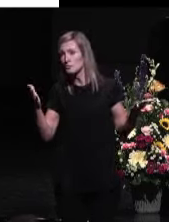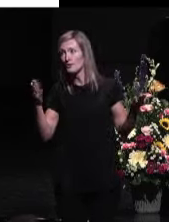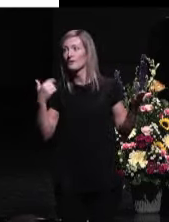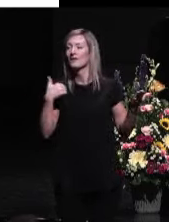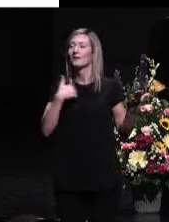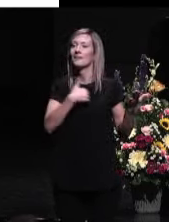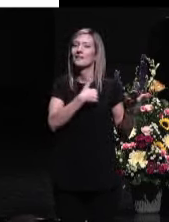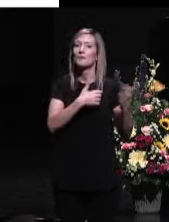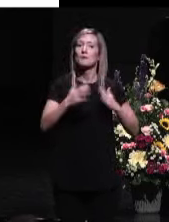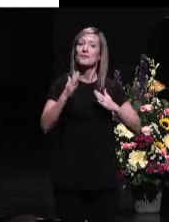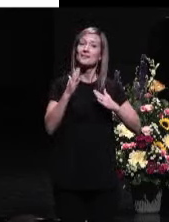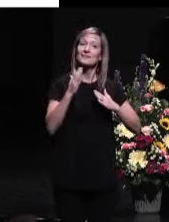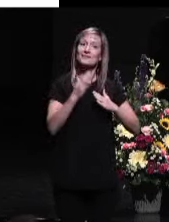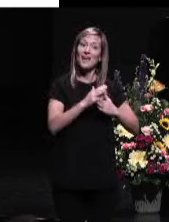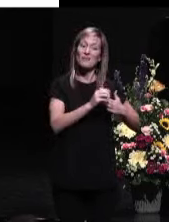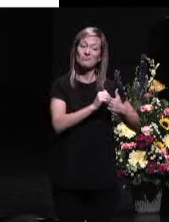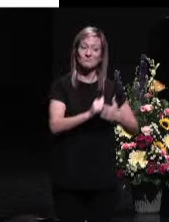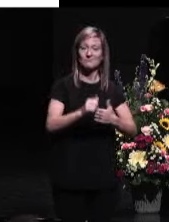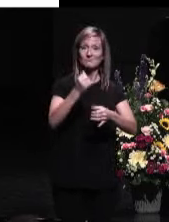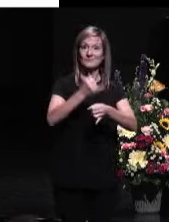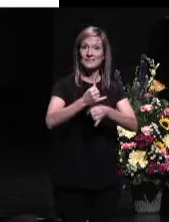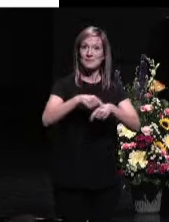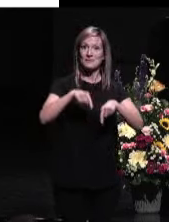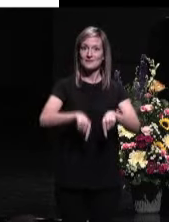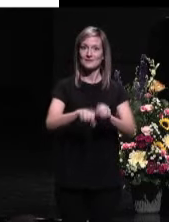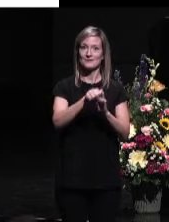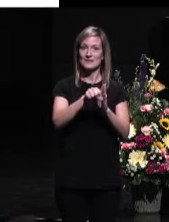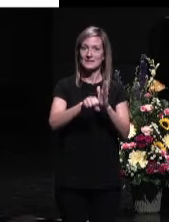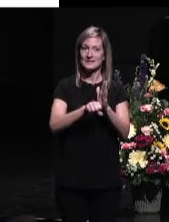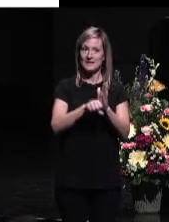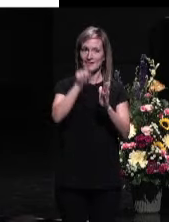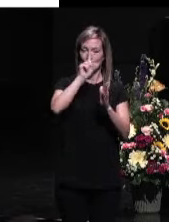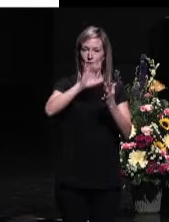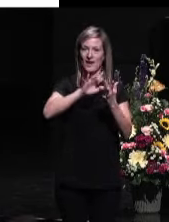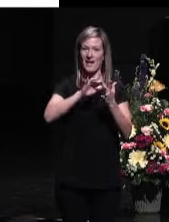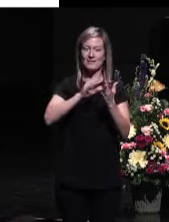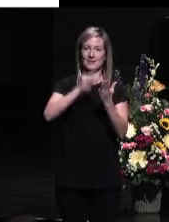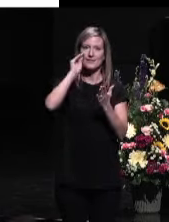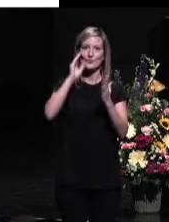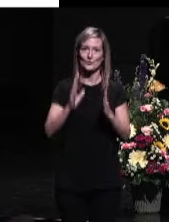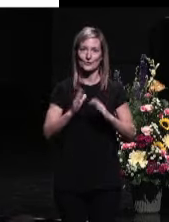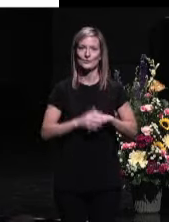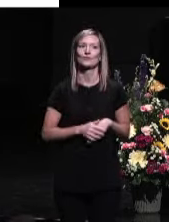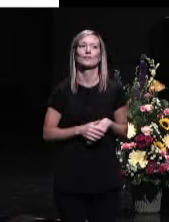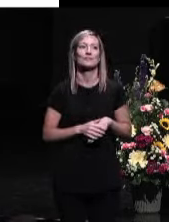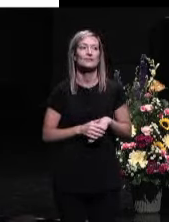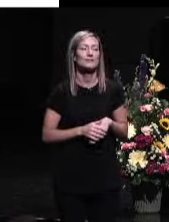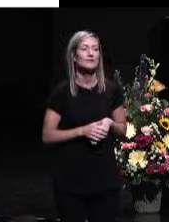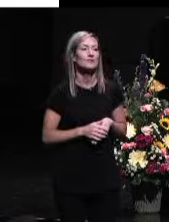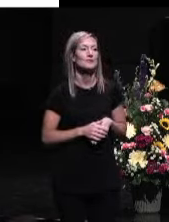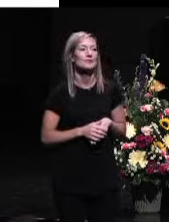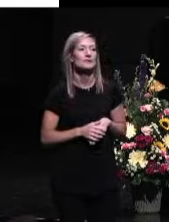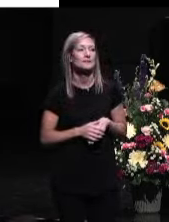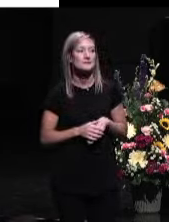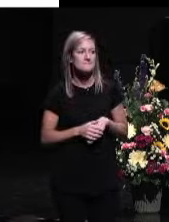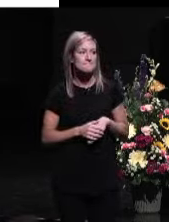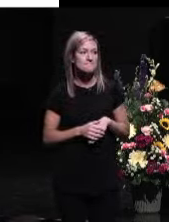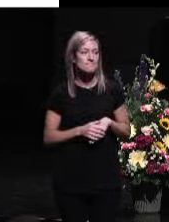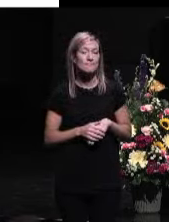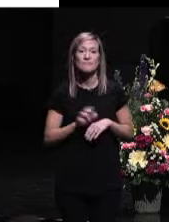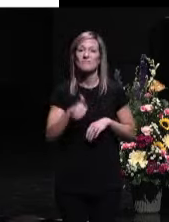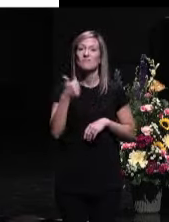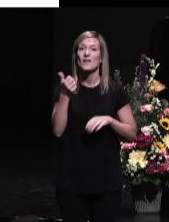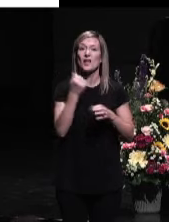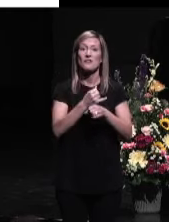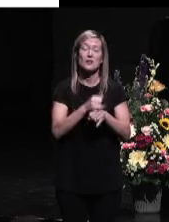the leading campus in the state of Wisconsin in terms of online learners. We have more students online than any other